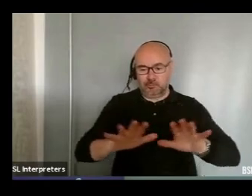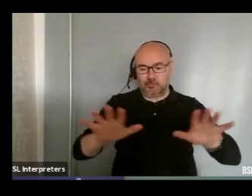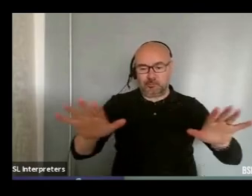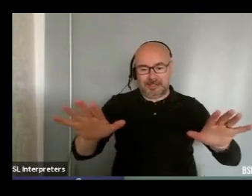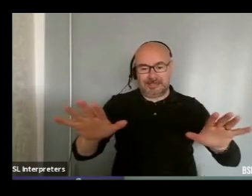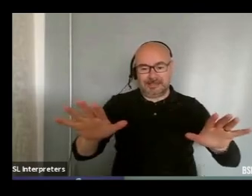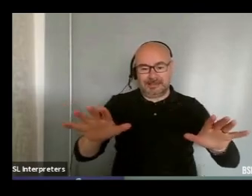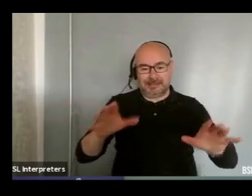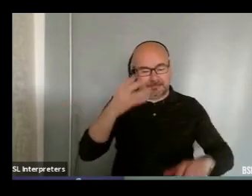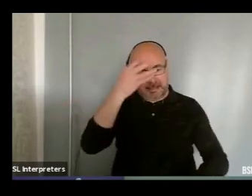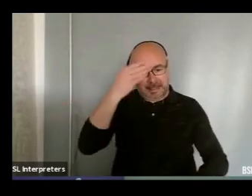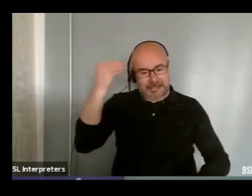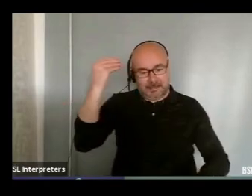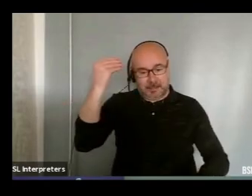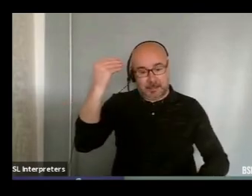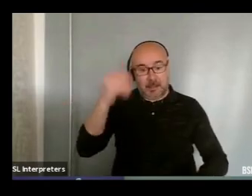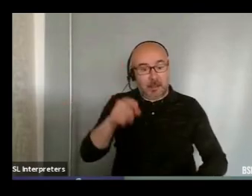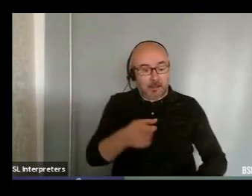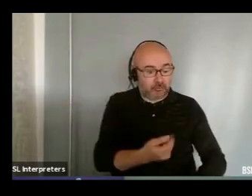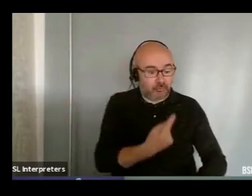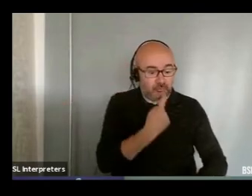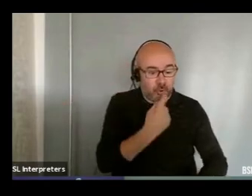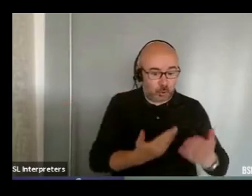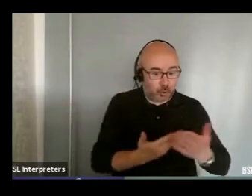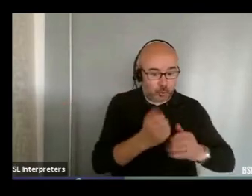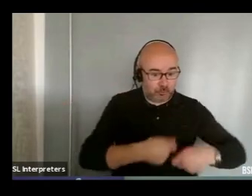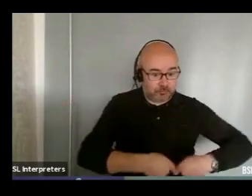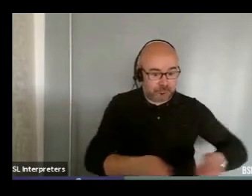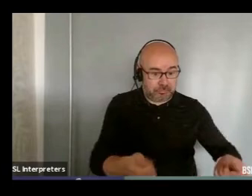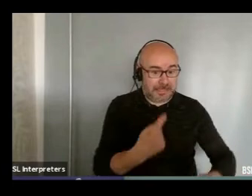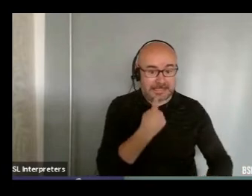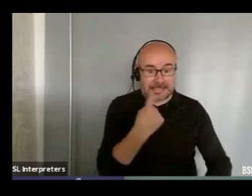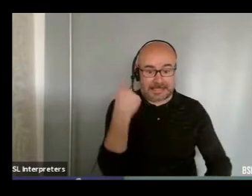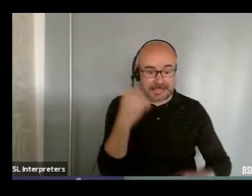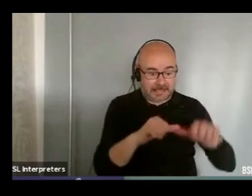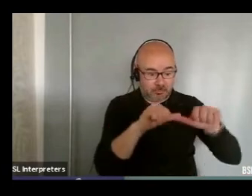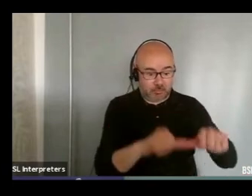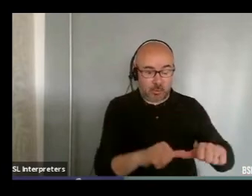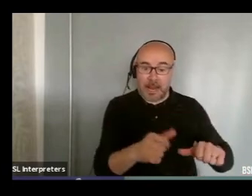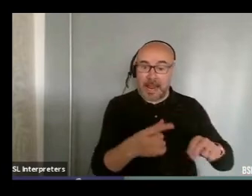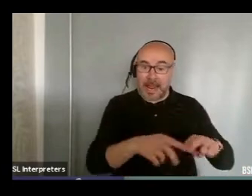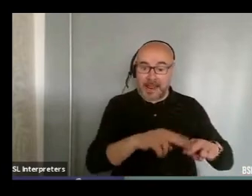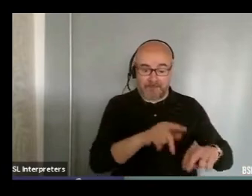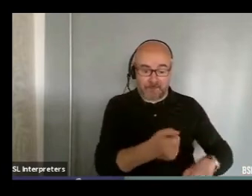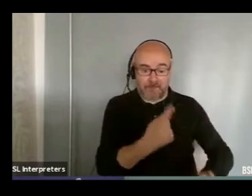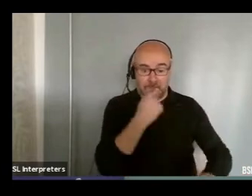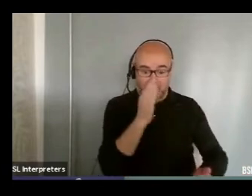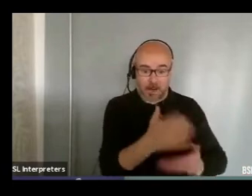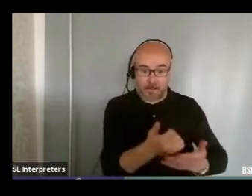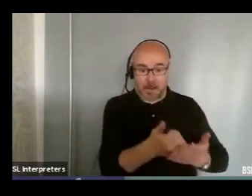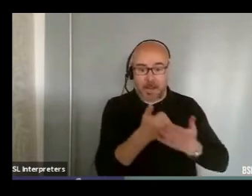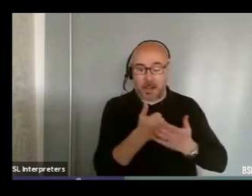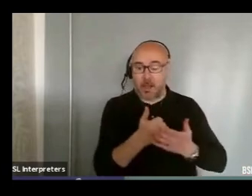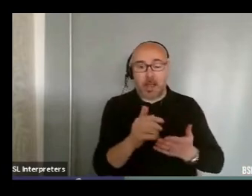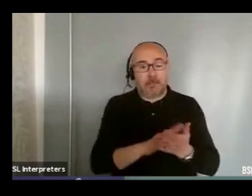brain, yeah. And if this drug can put that fire out, then that is a seismic change. There is a